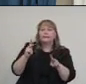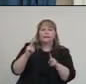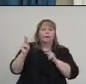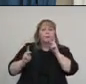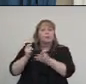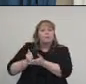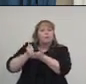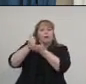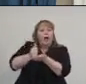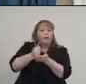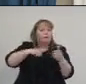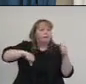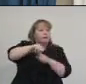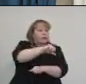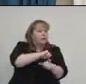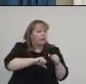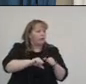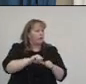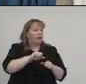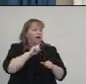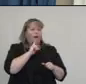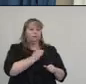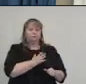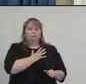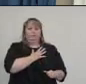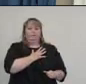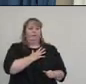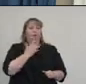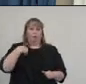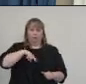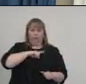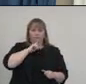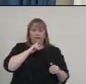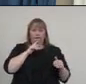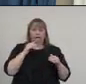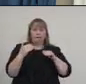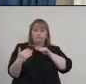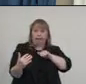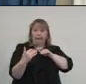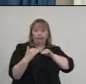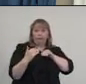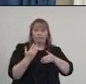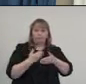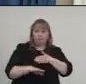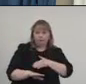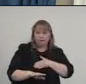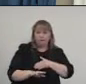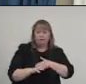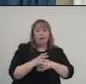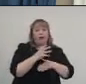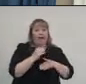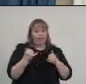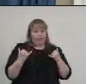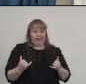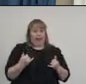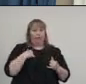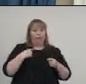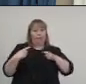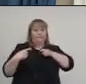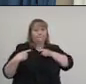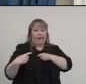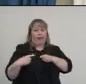and spirit that makes us great. We are battle-born, and right now we are being tested in this battle against